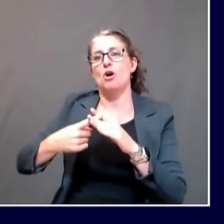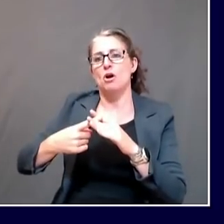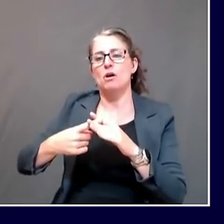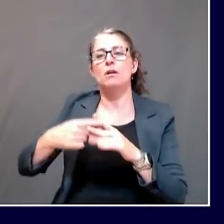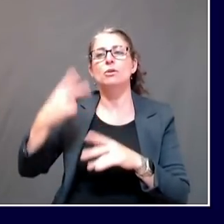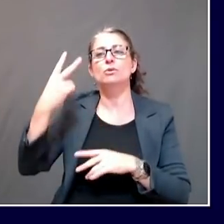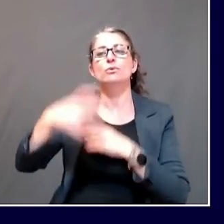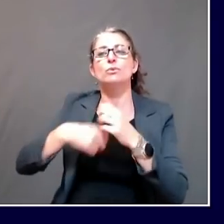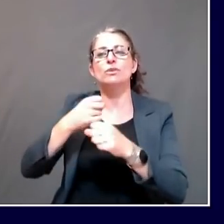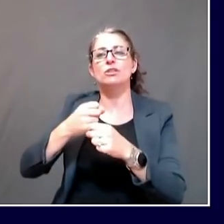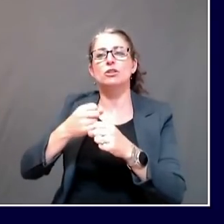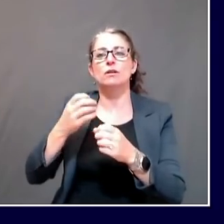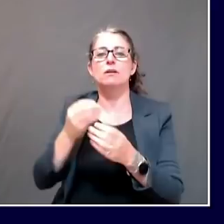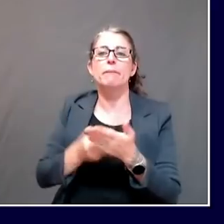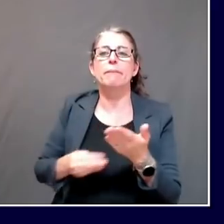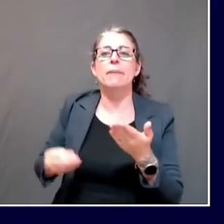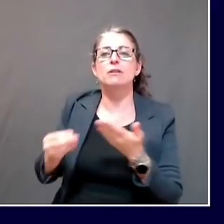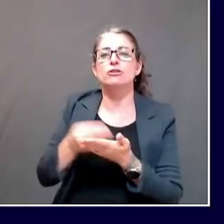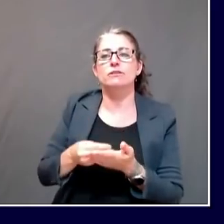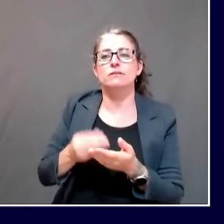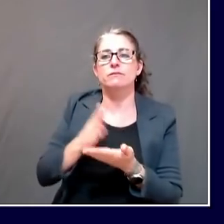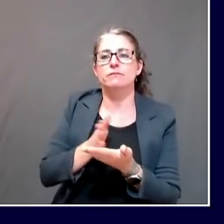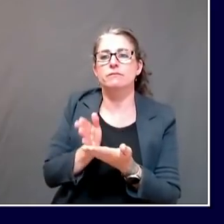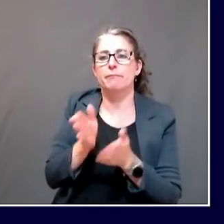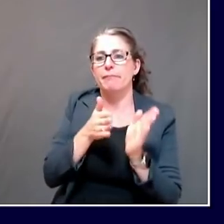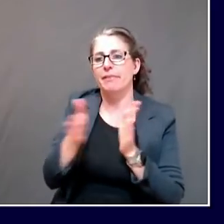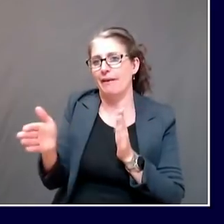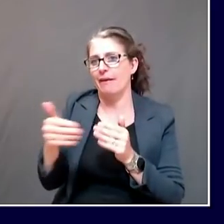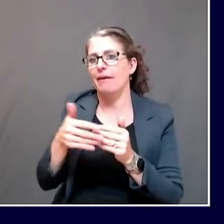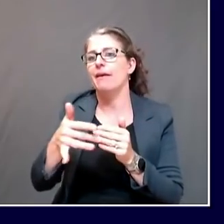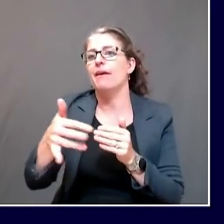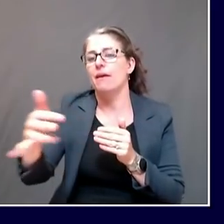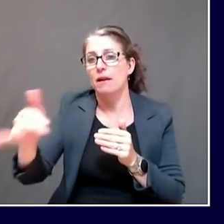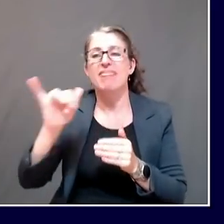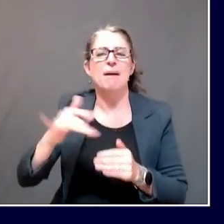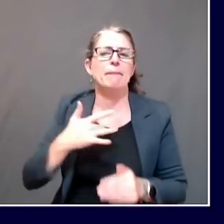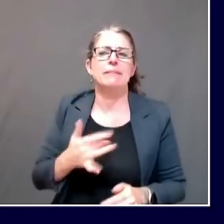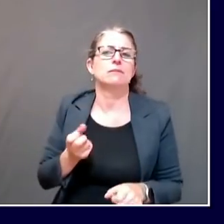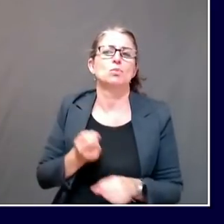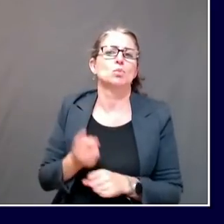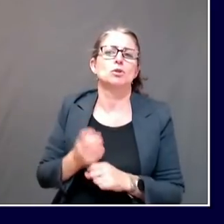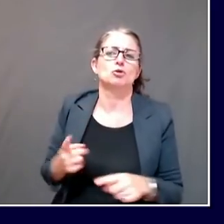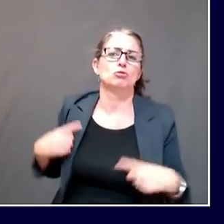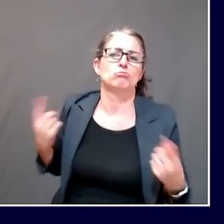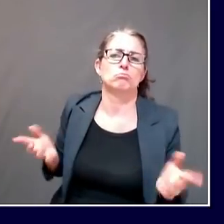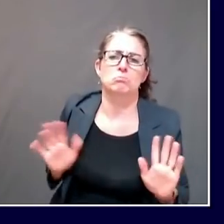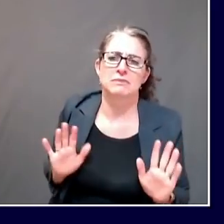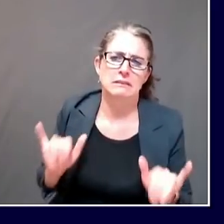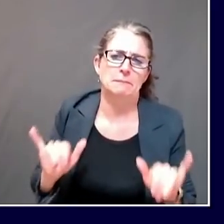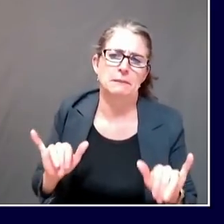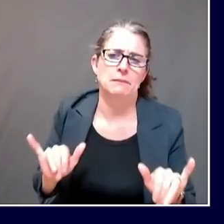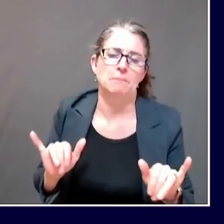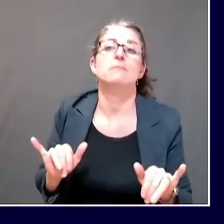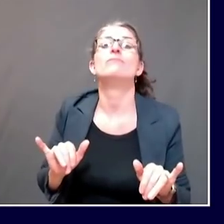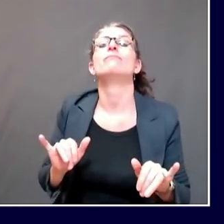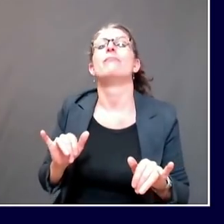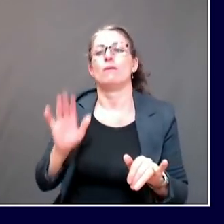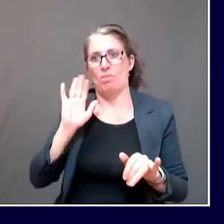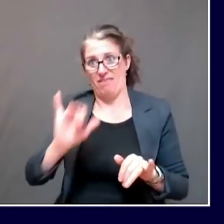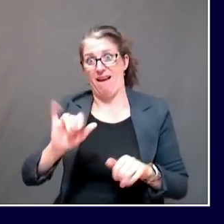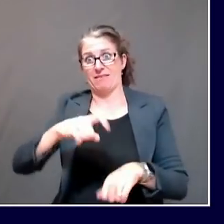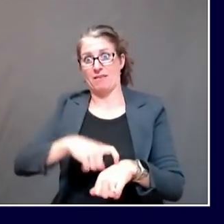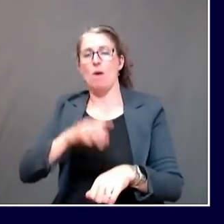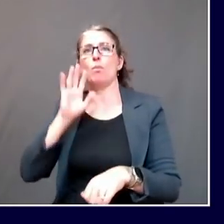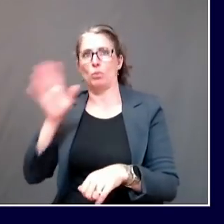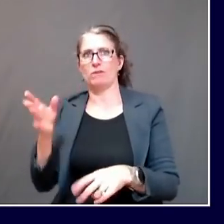up. It's a lot of work. But in the immediate sense, we continue in a bipartisan national